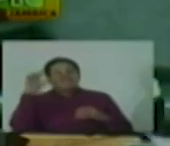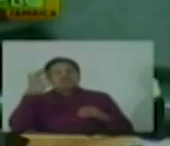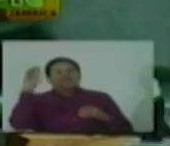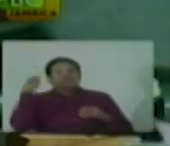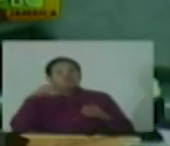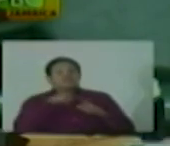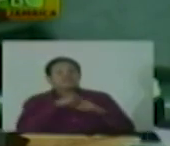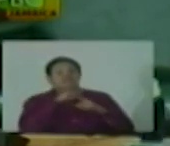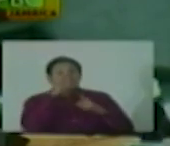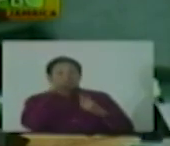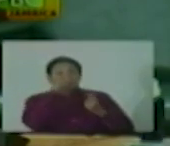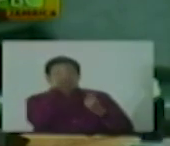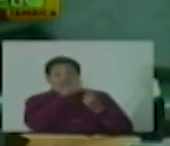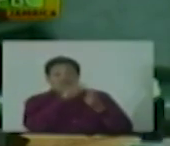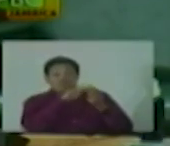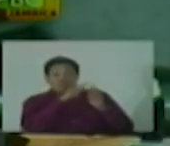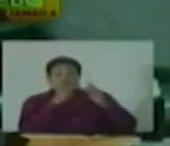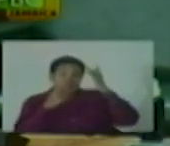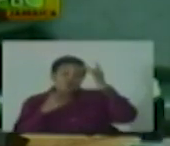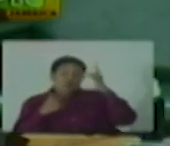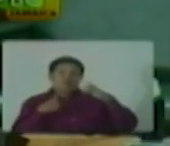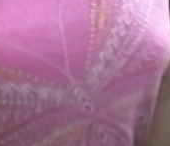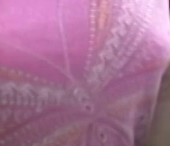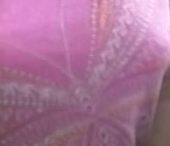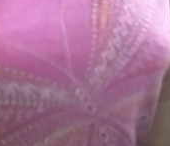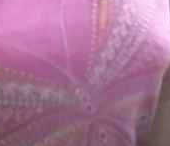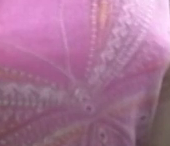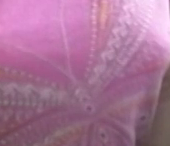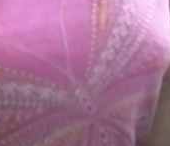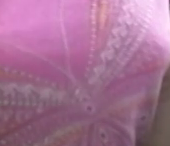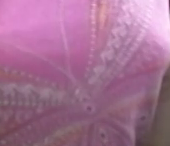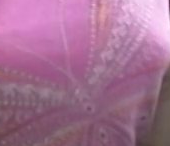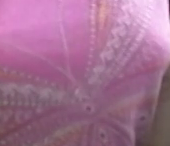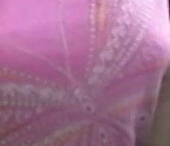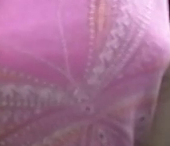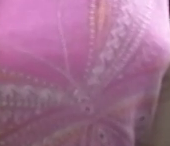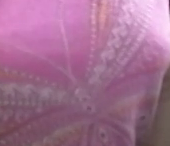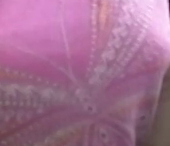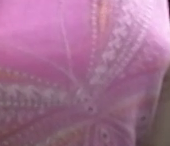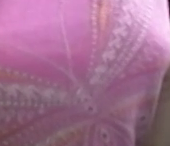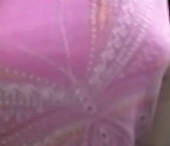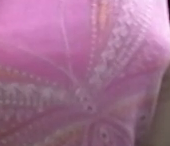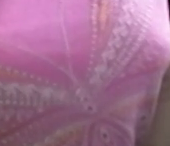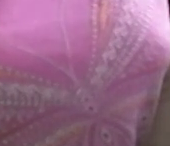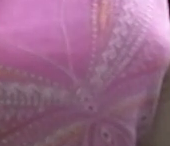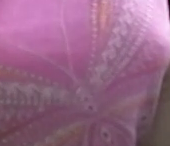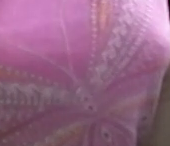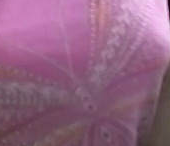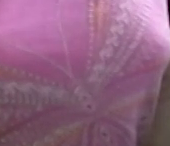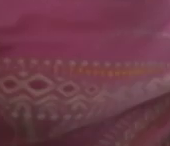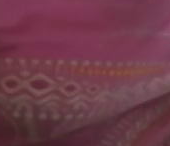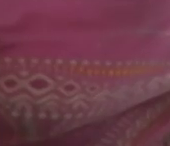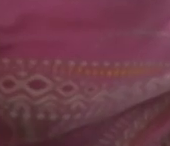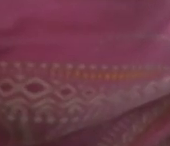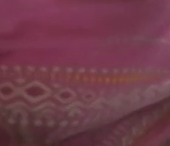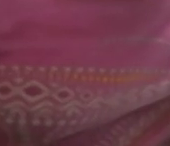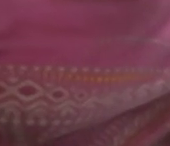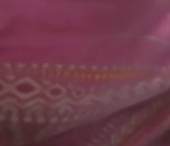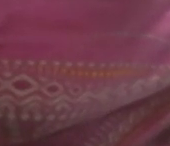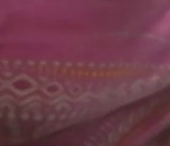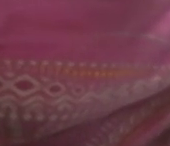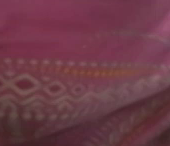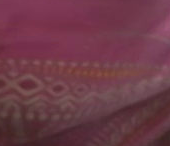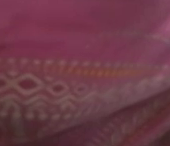print material for those students. Ready TV will also provide internet via satellite to remote communities and